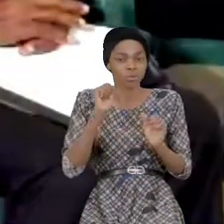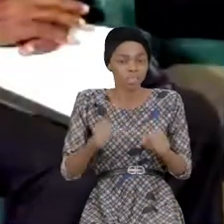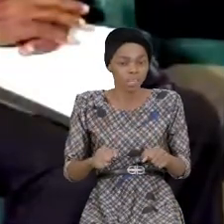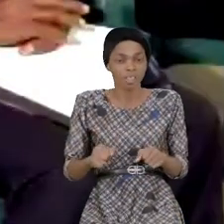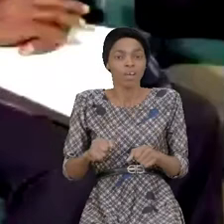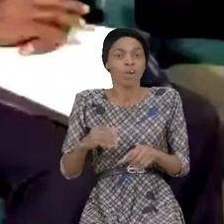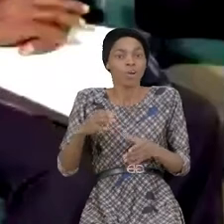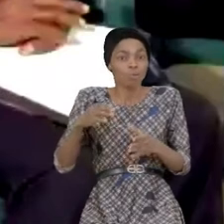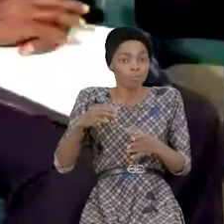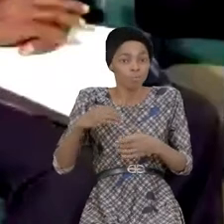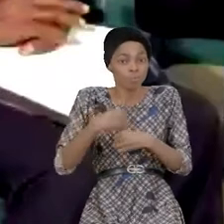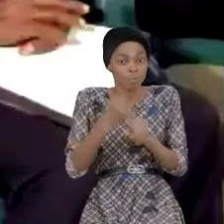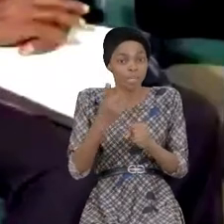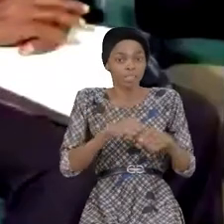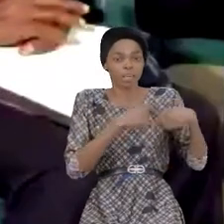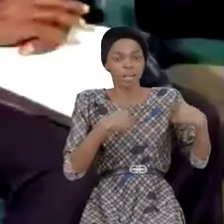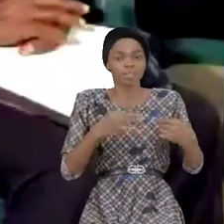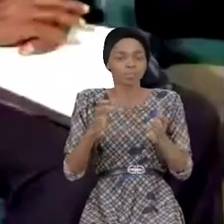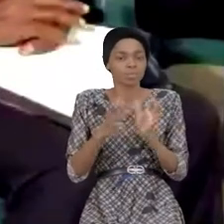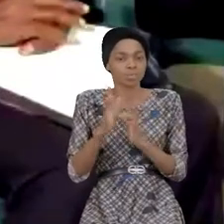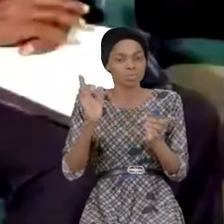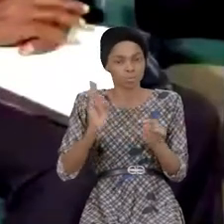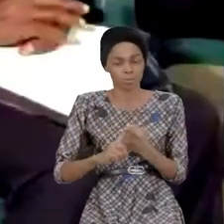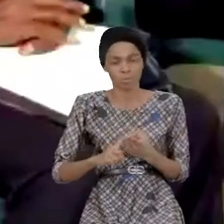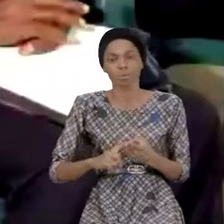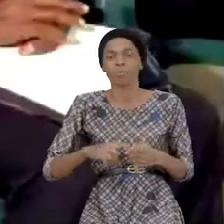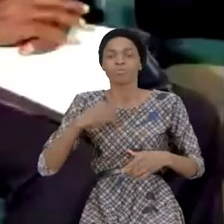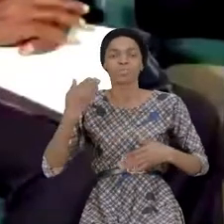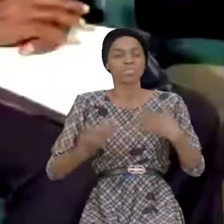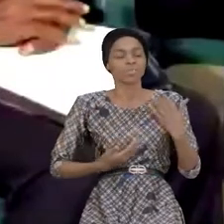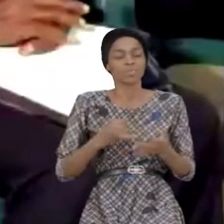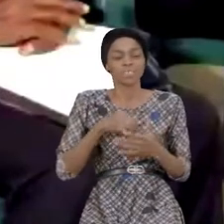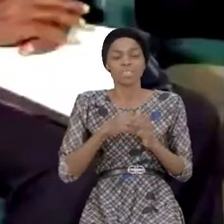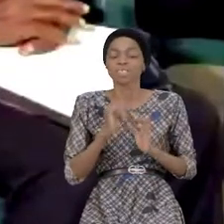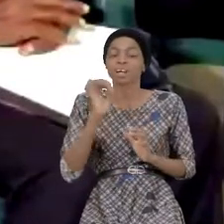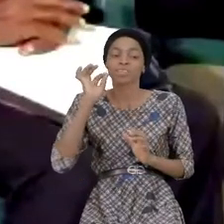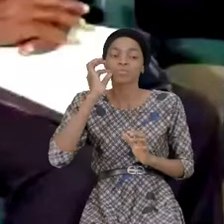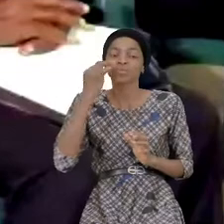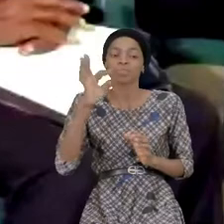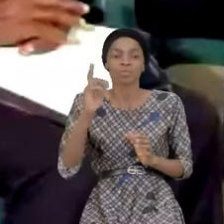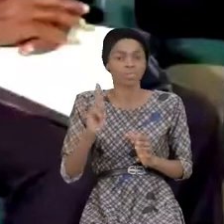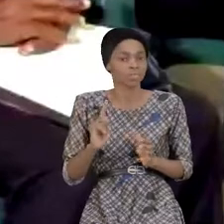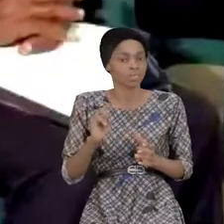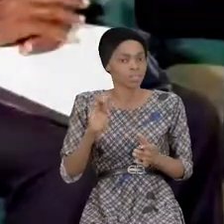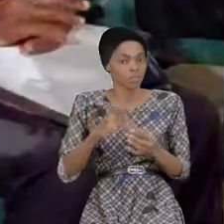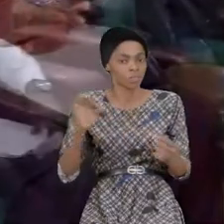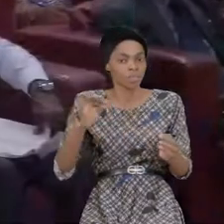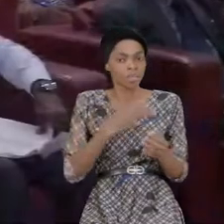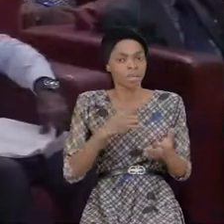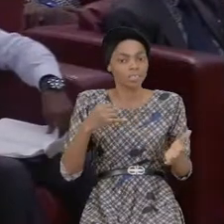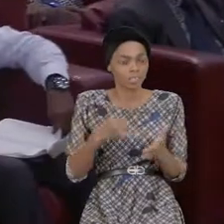to rejoice, is the fruit of the Spirit. And it is in bearing that you